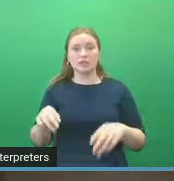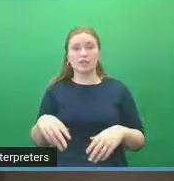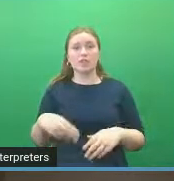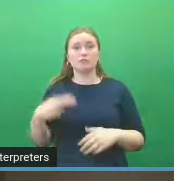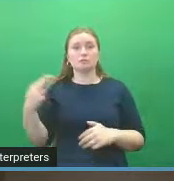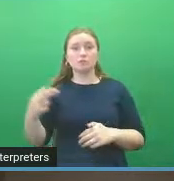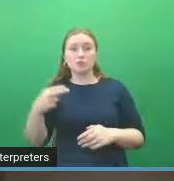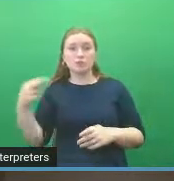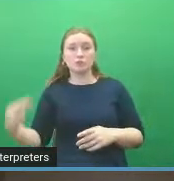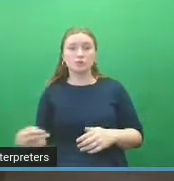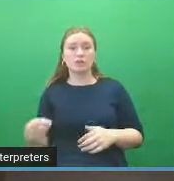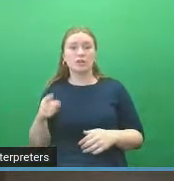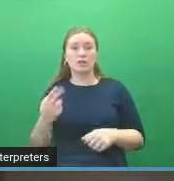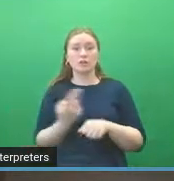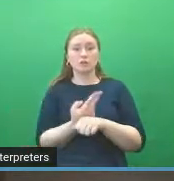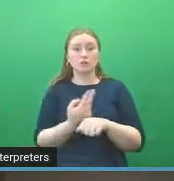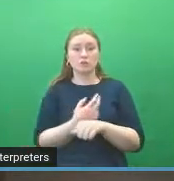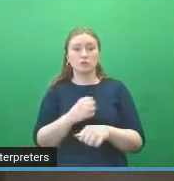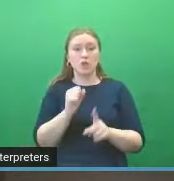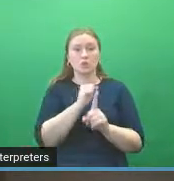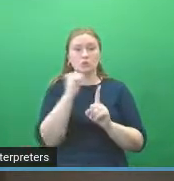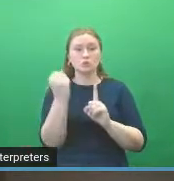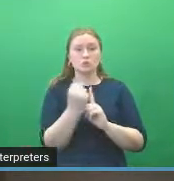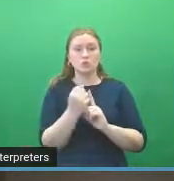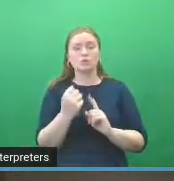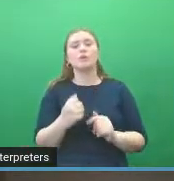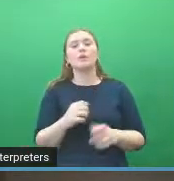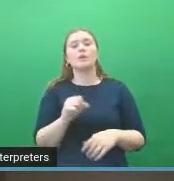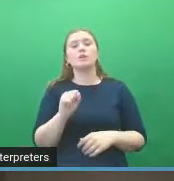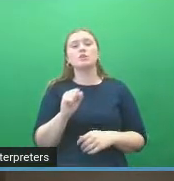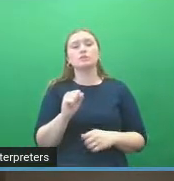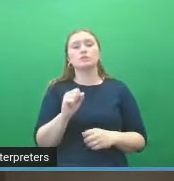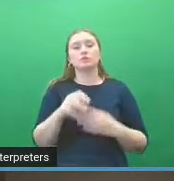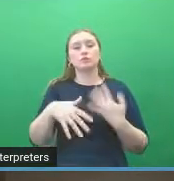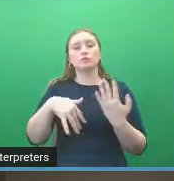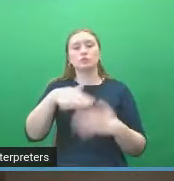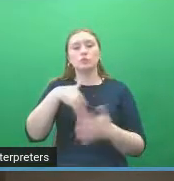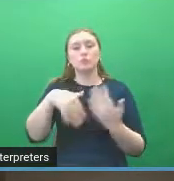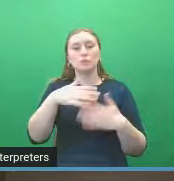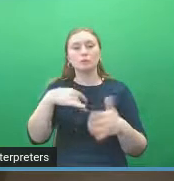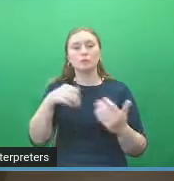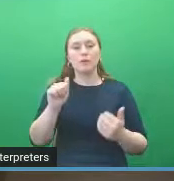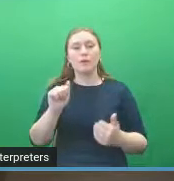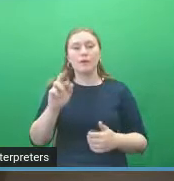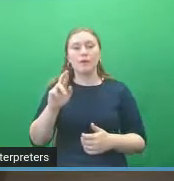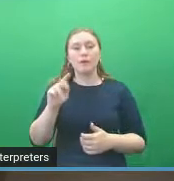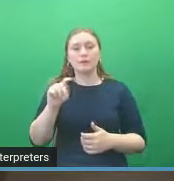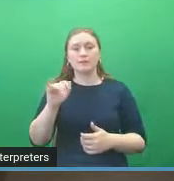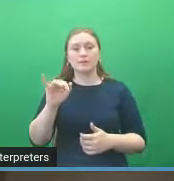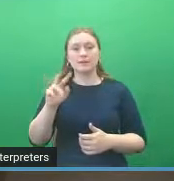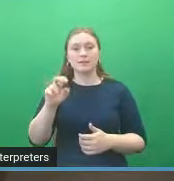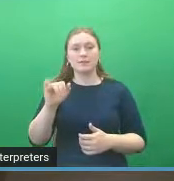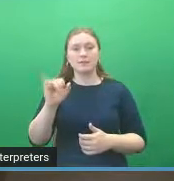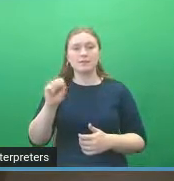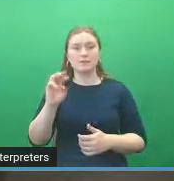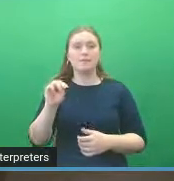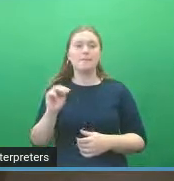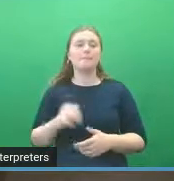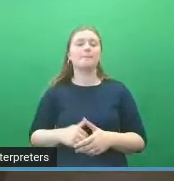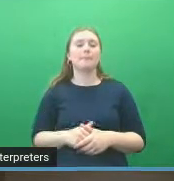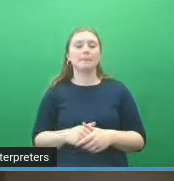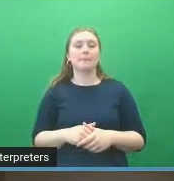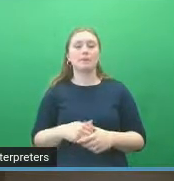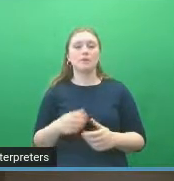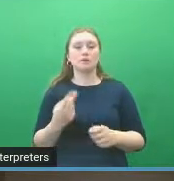social artivism with two artists from different generations. It was moderated by two teen council members through an open Q&A. They collectively